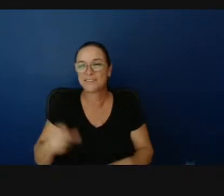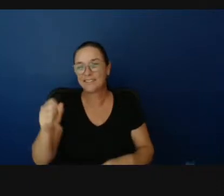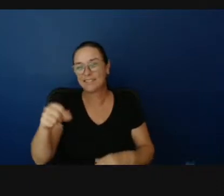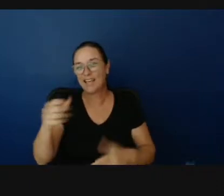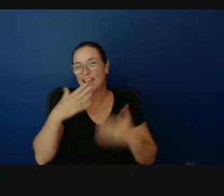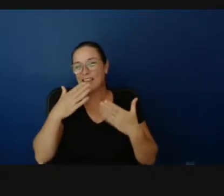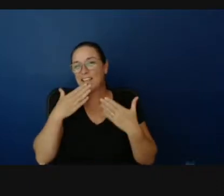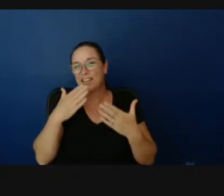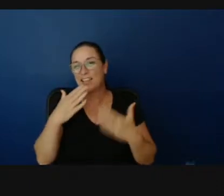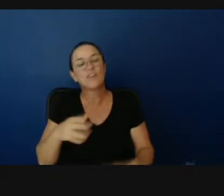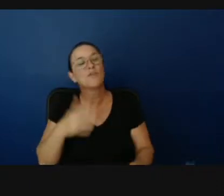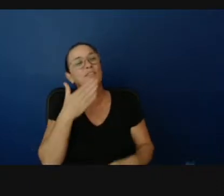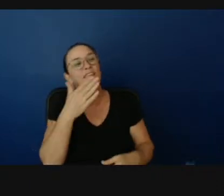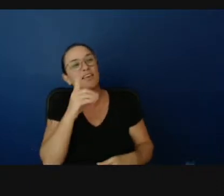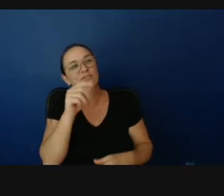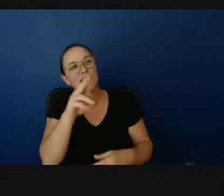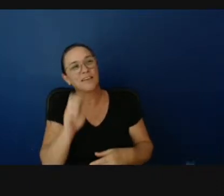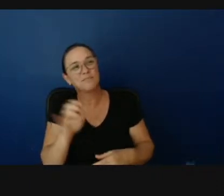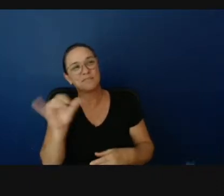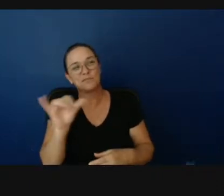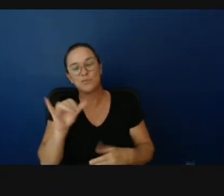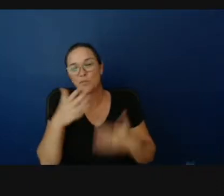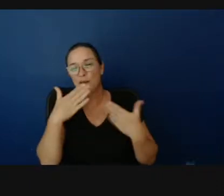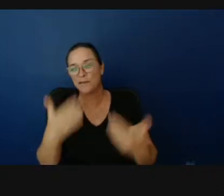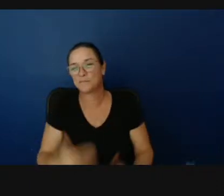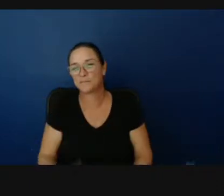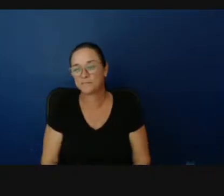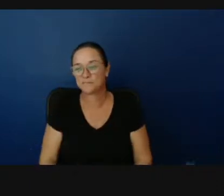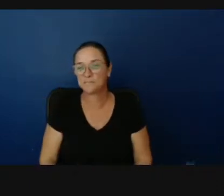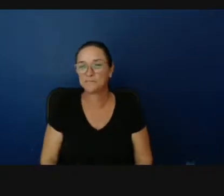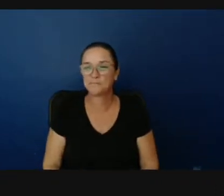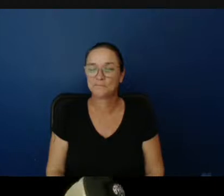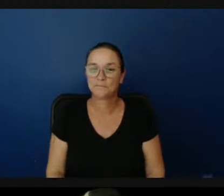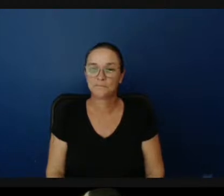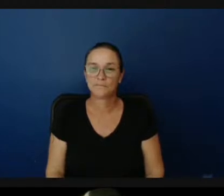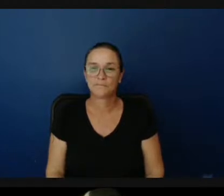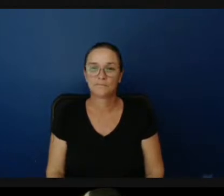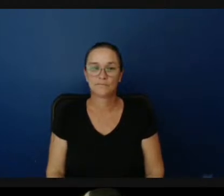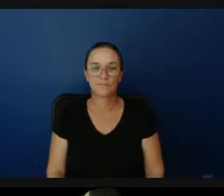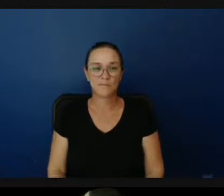Thank good you, day. Dane. All You right. too. Bye. Bye.